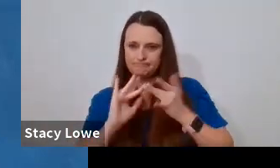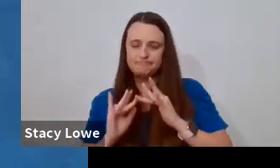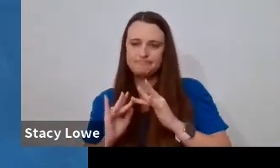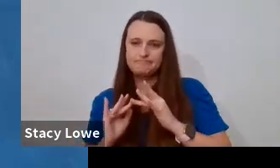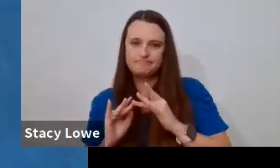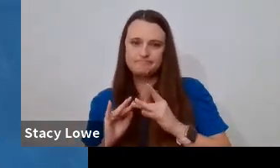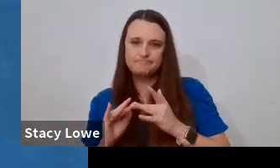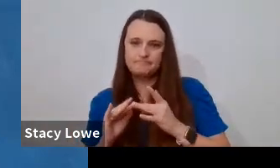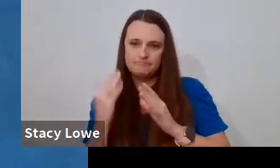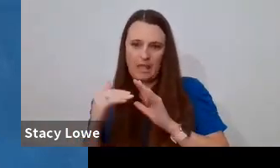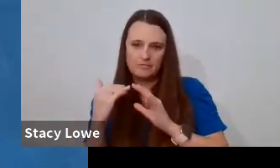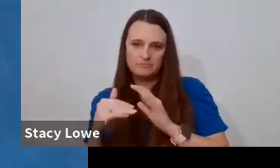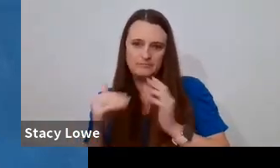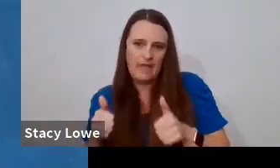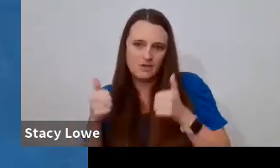so.